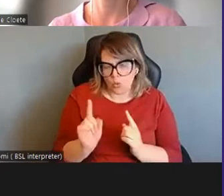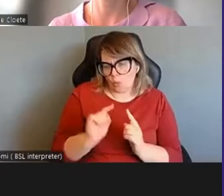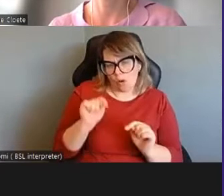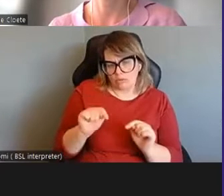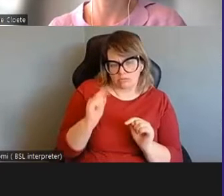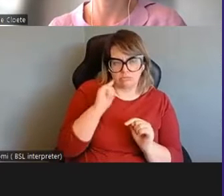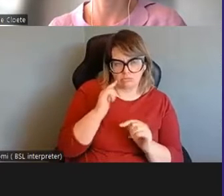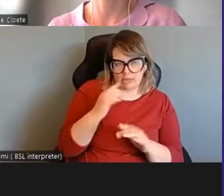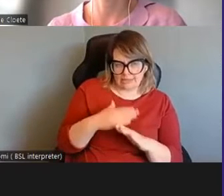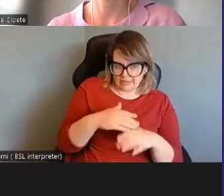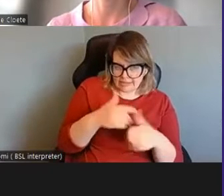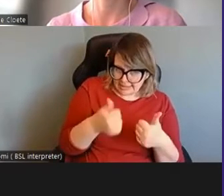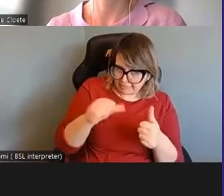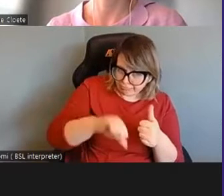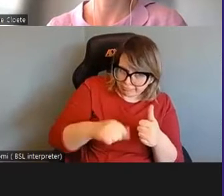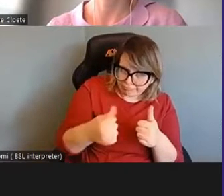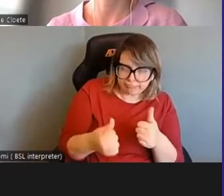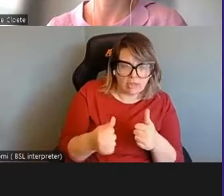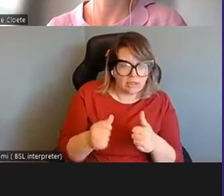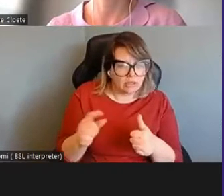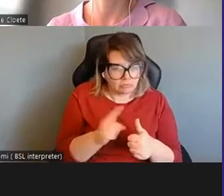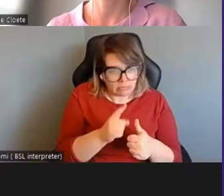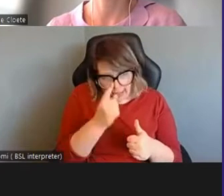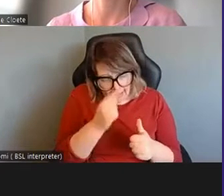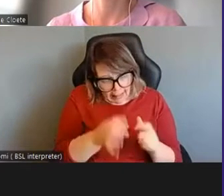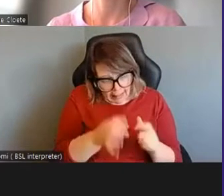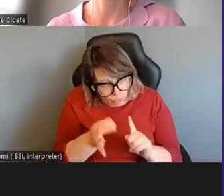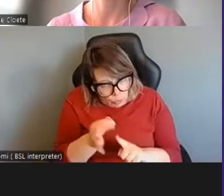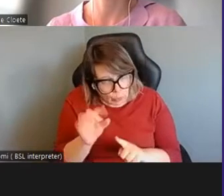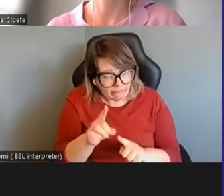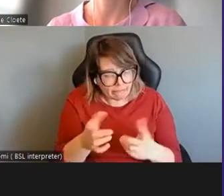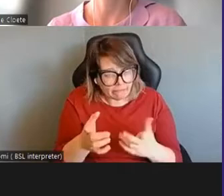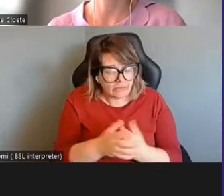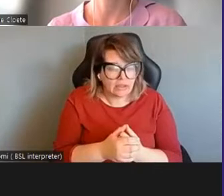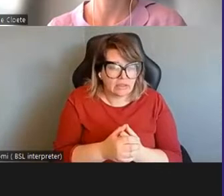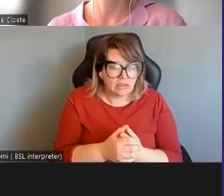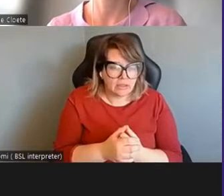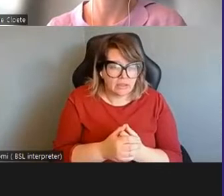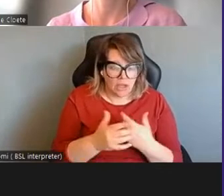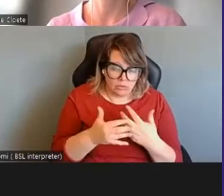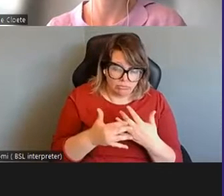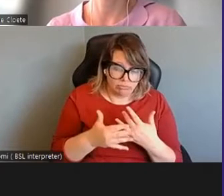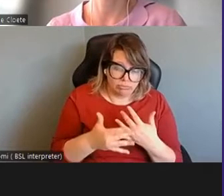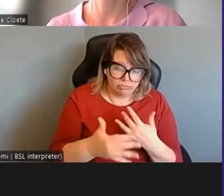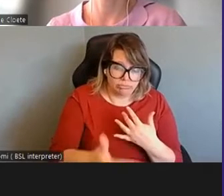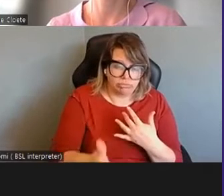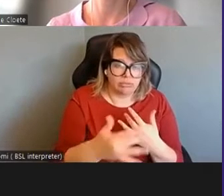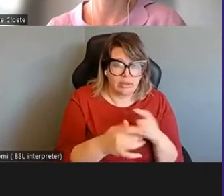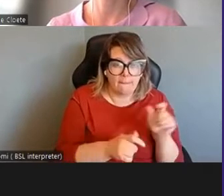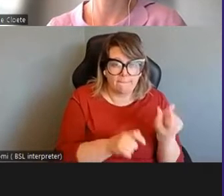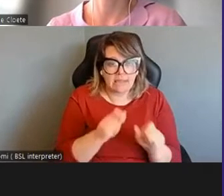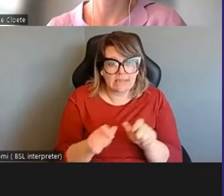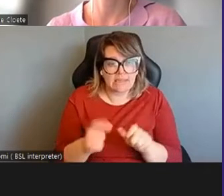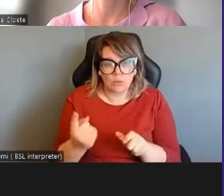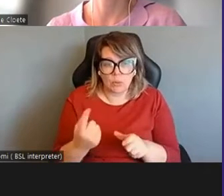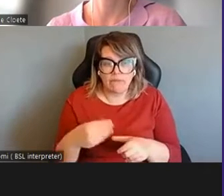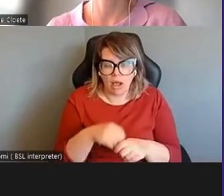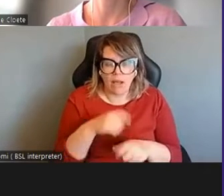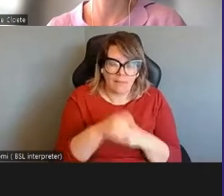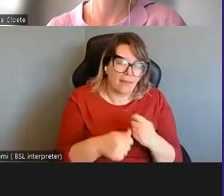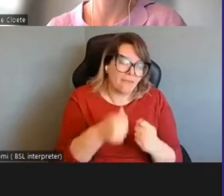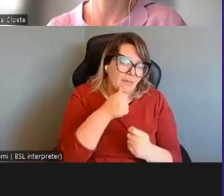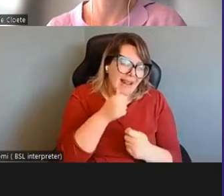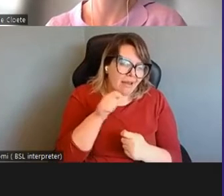about these activities? Are there improvements needed? So eventually, participants get very used to these